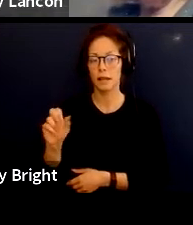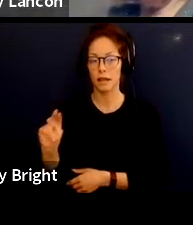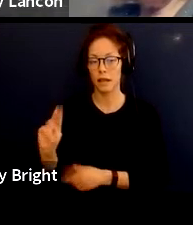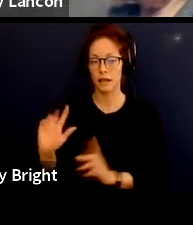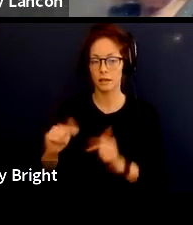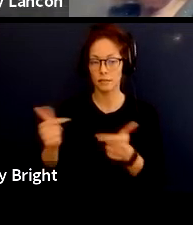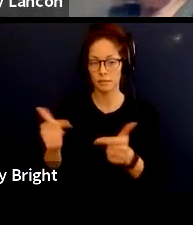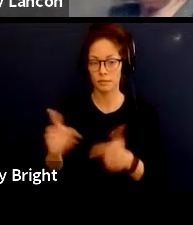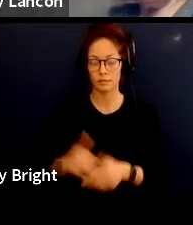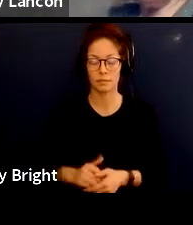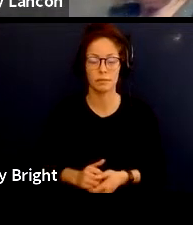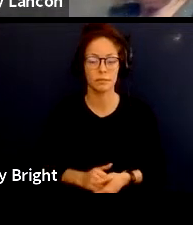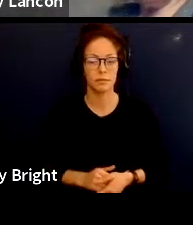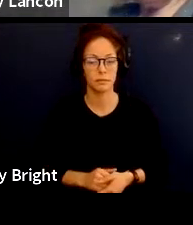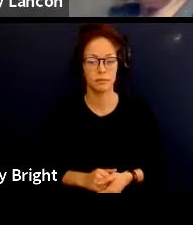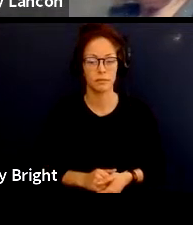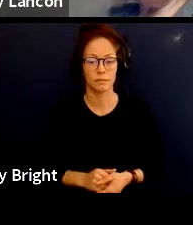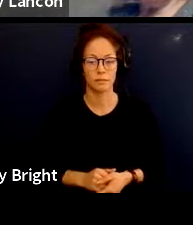enabled.